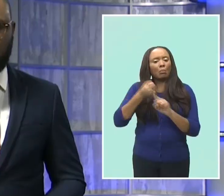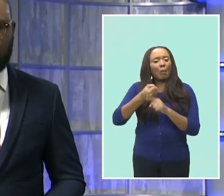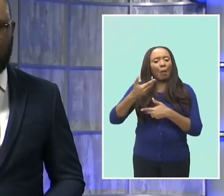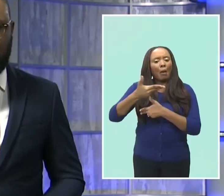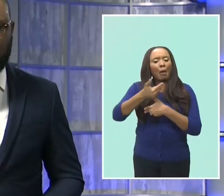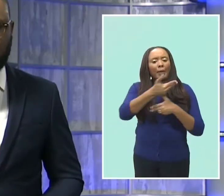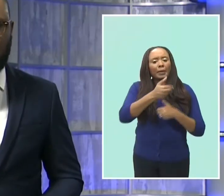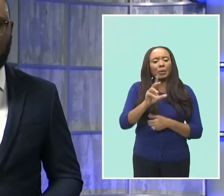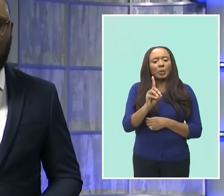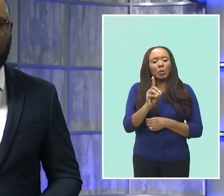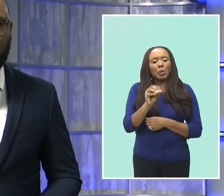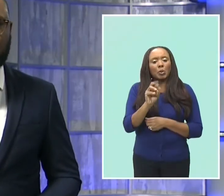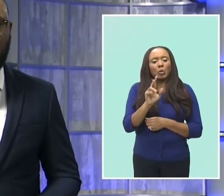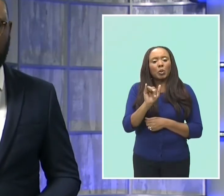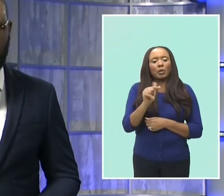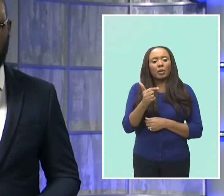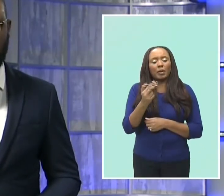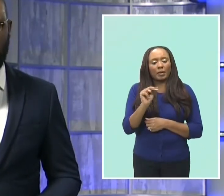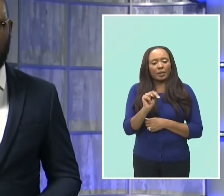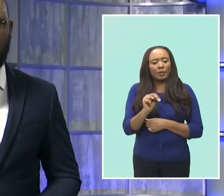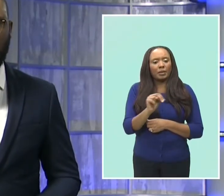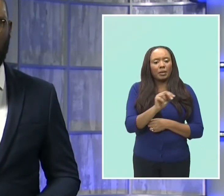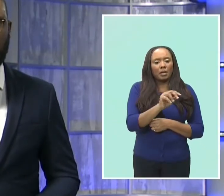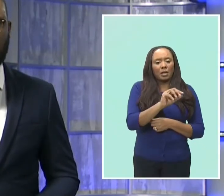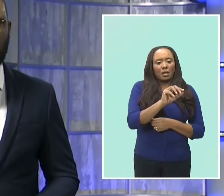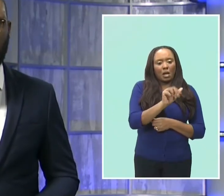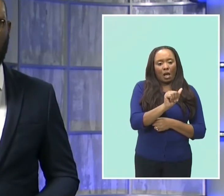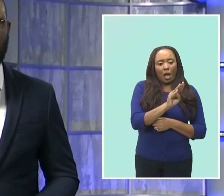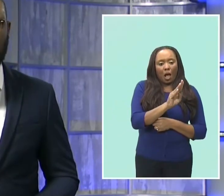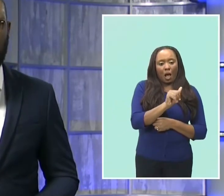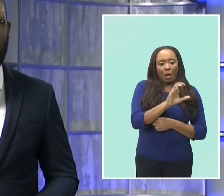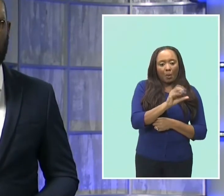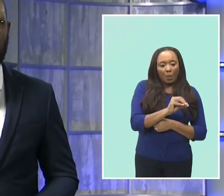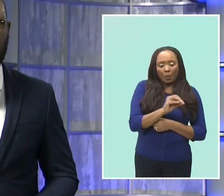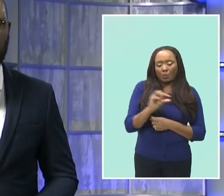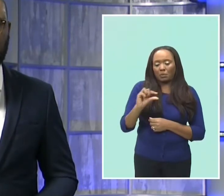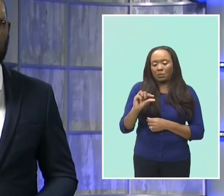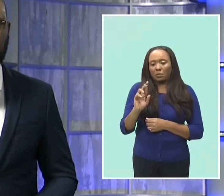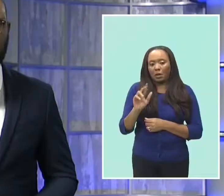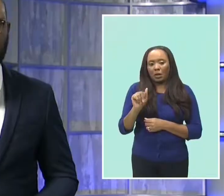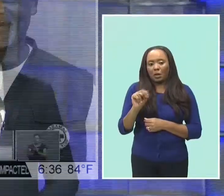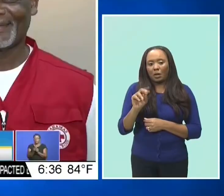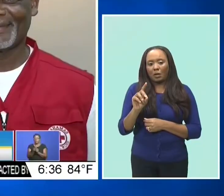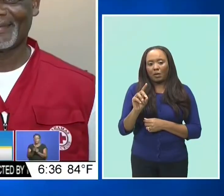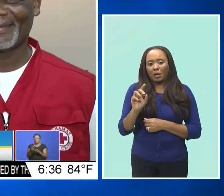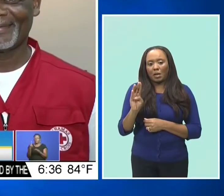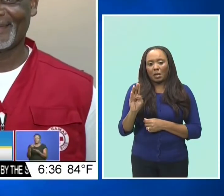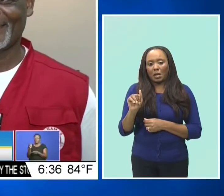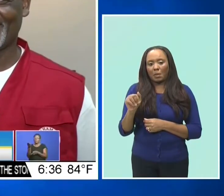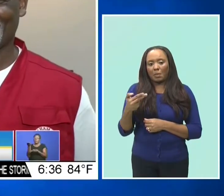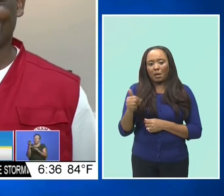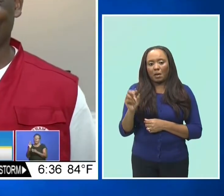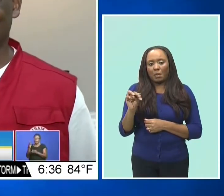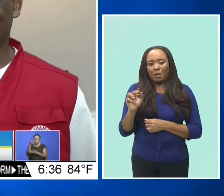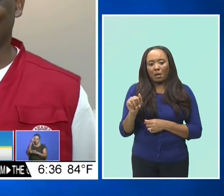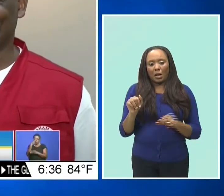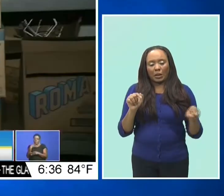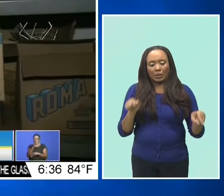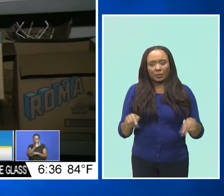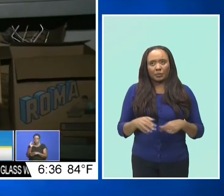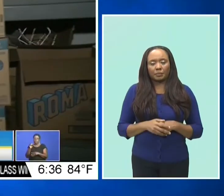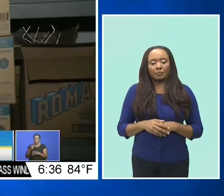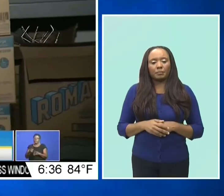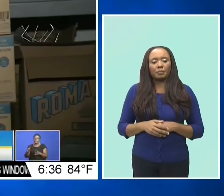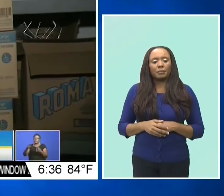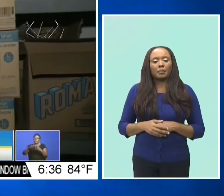Hurricane Dorian in Grand Bahama and Abaco. We get more in this report from ZNS. Bahamas Red Cross has been at the forefront